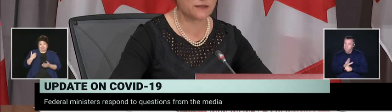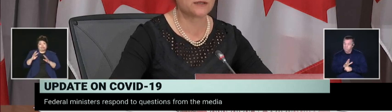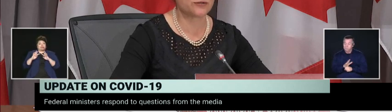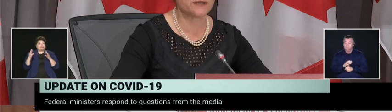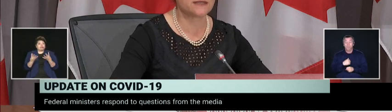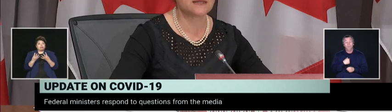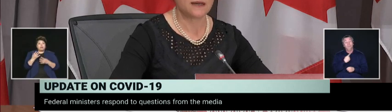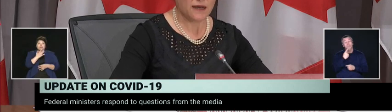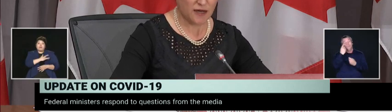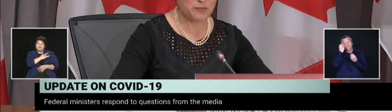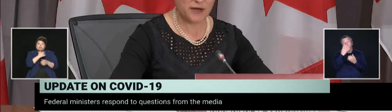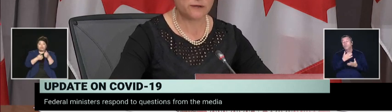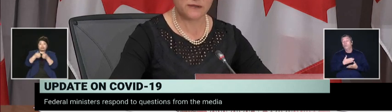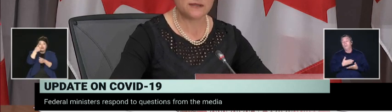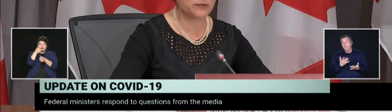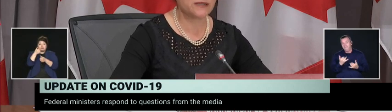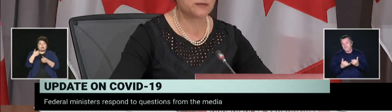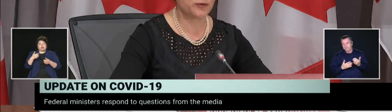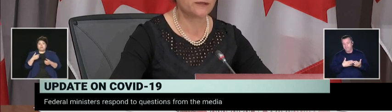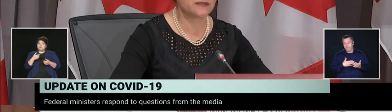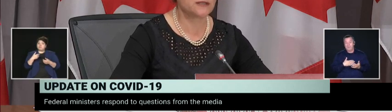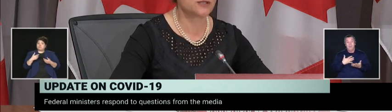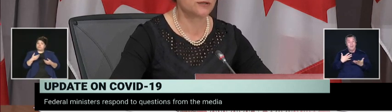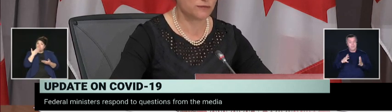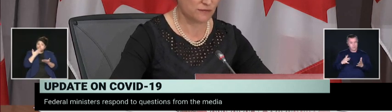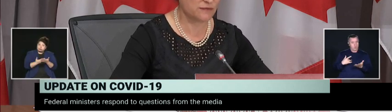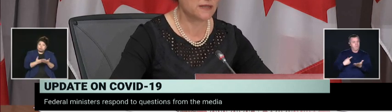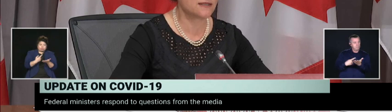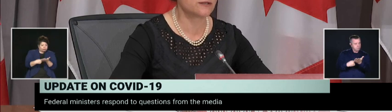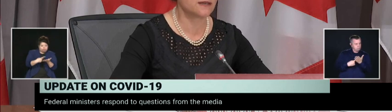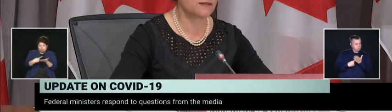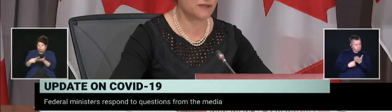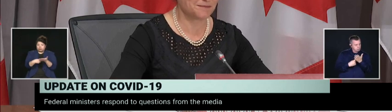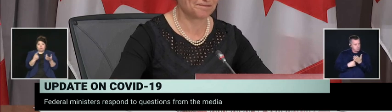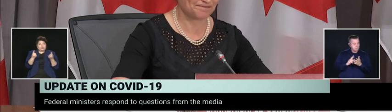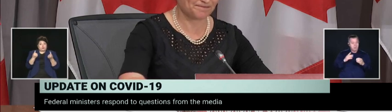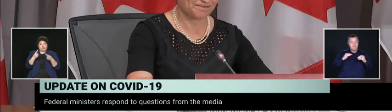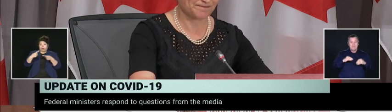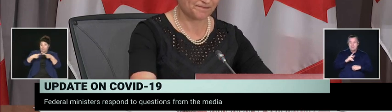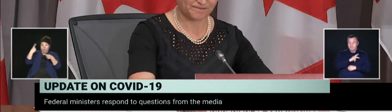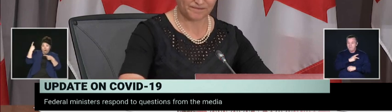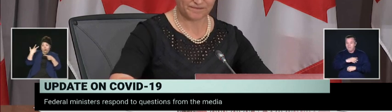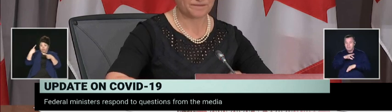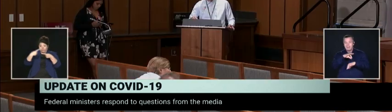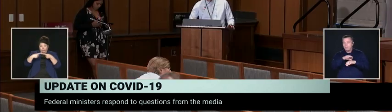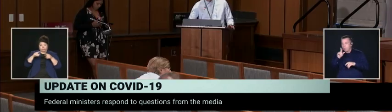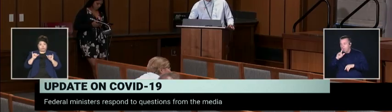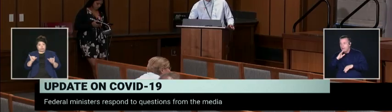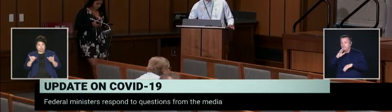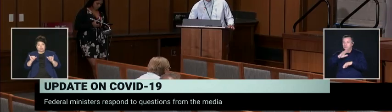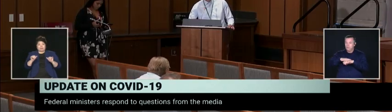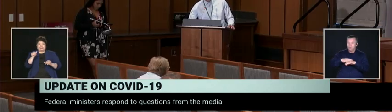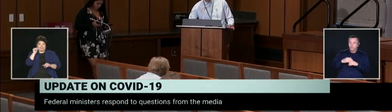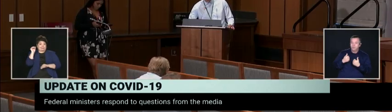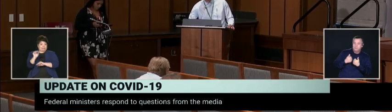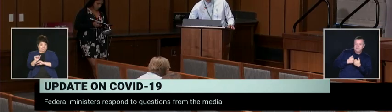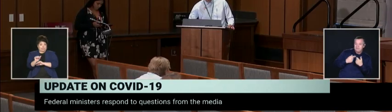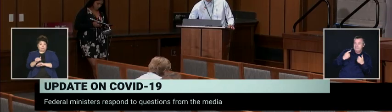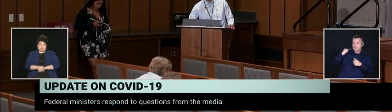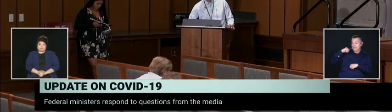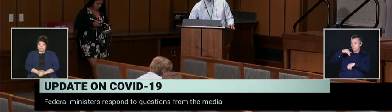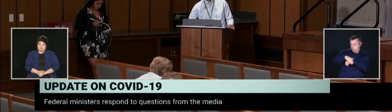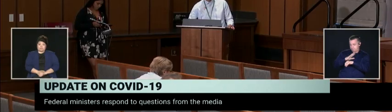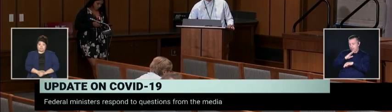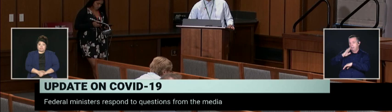provinces and territories about this really important issue yesterday evening. Merci, Madame la Vice-Première Ministre.